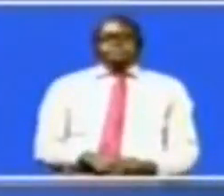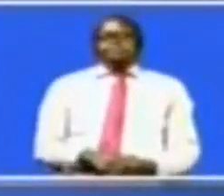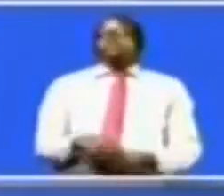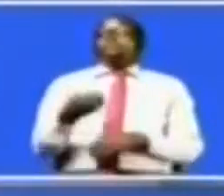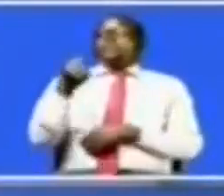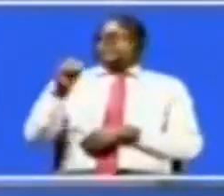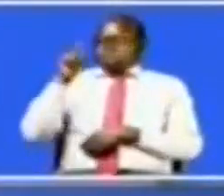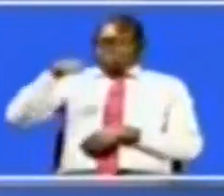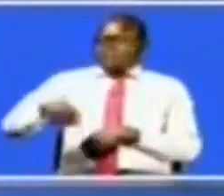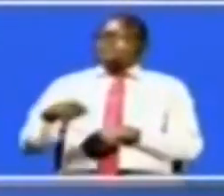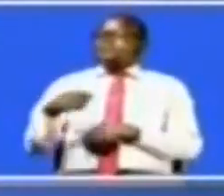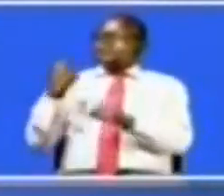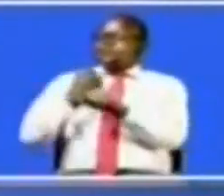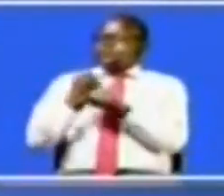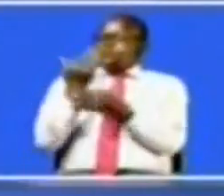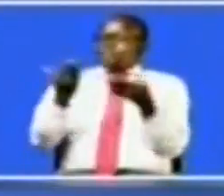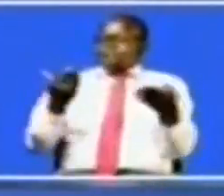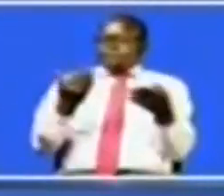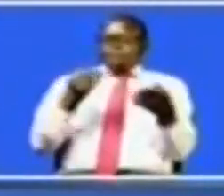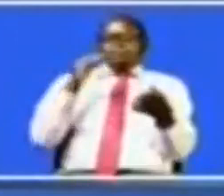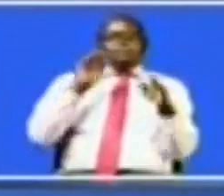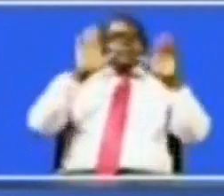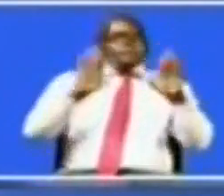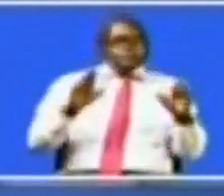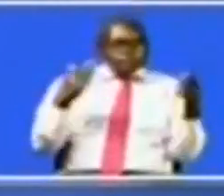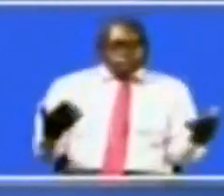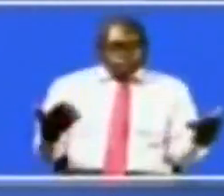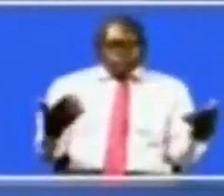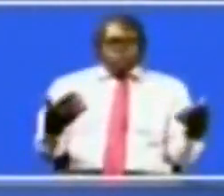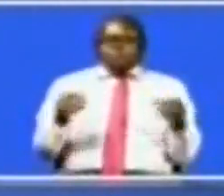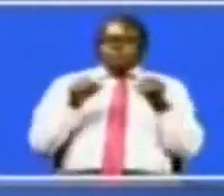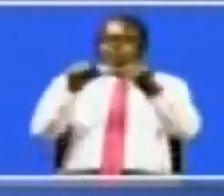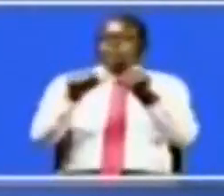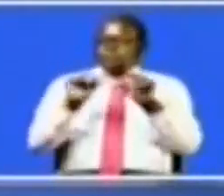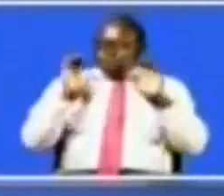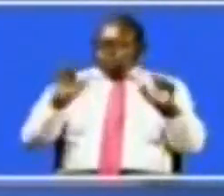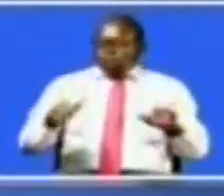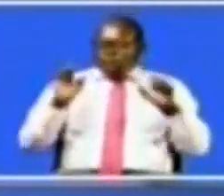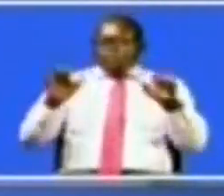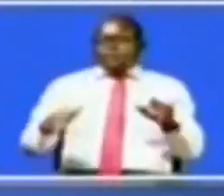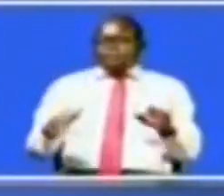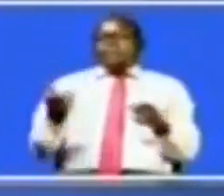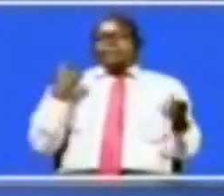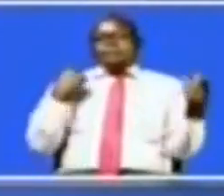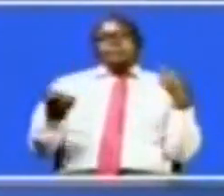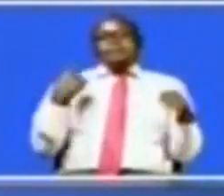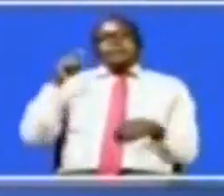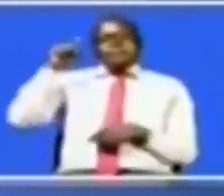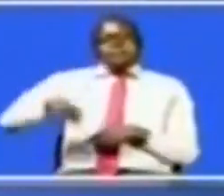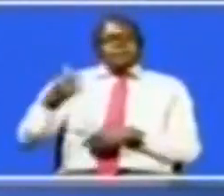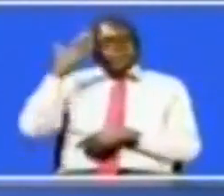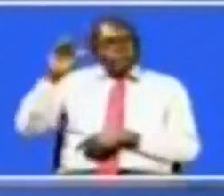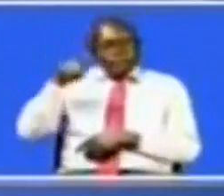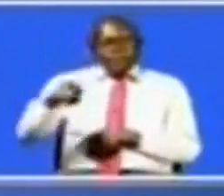hivyo tutaangalia. Lakini ya muhimu zaidi, vile tunaendelea na ukulima wa majani, mkumbuke kwamba kuna